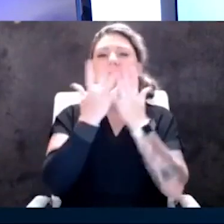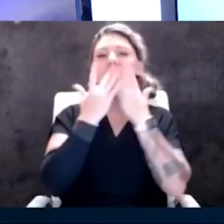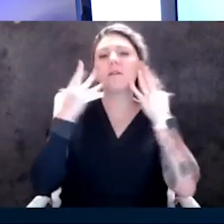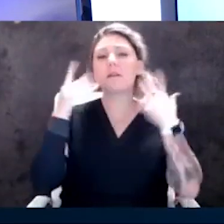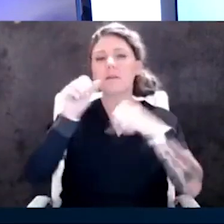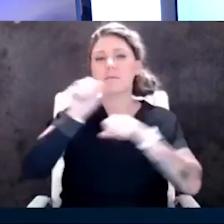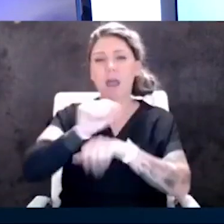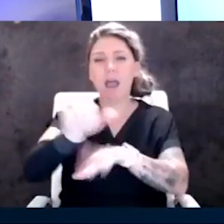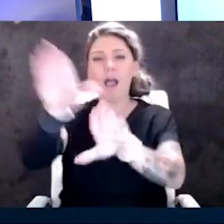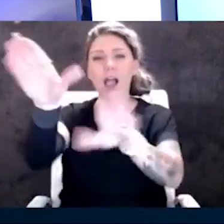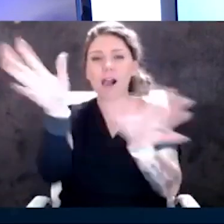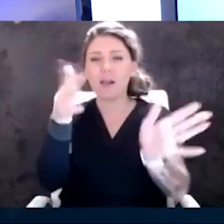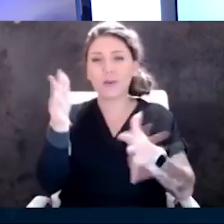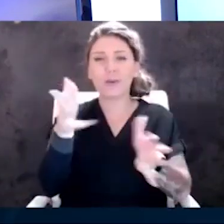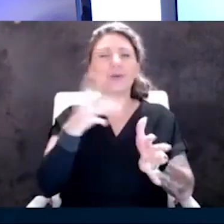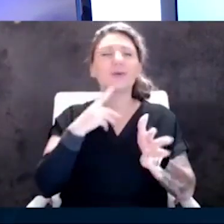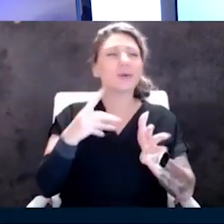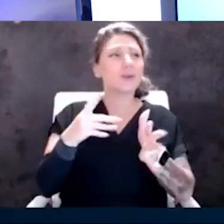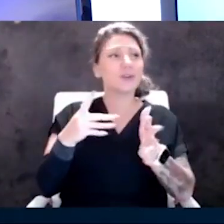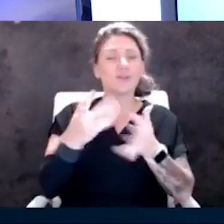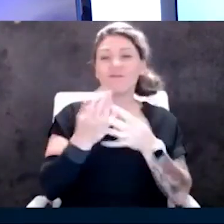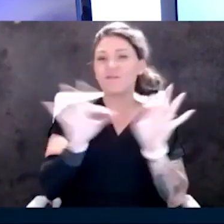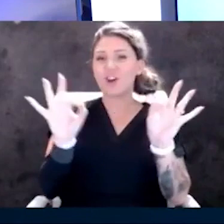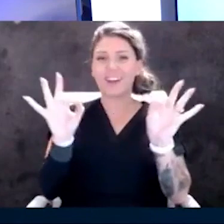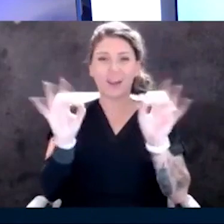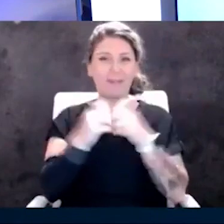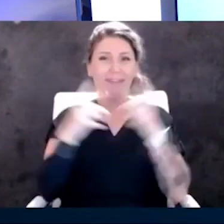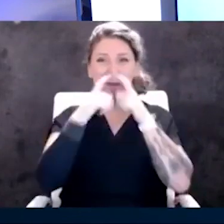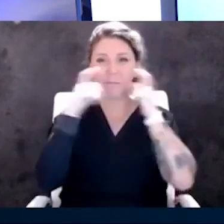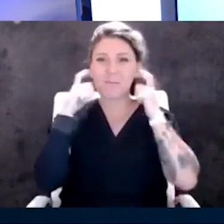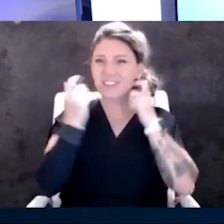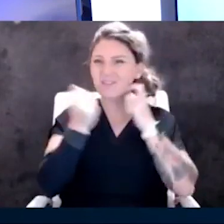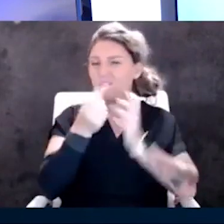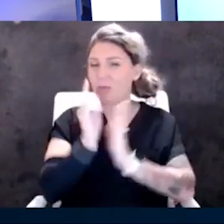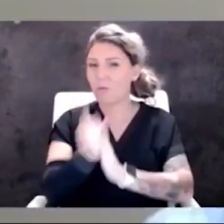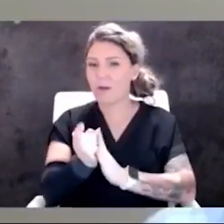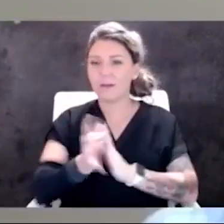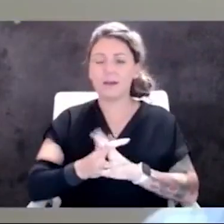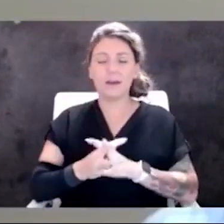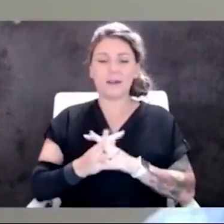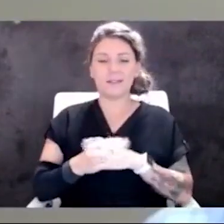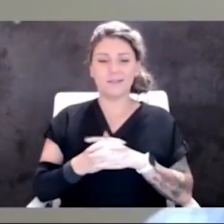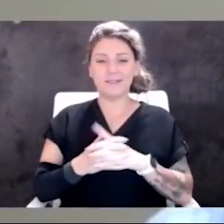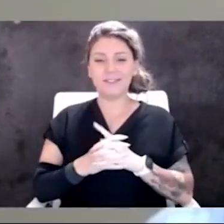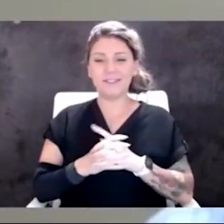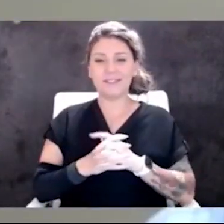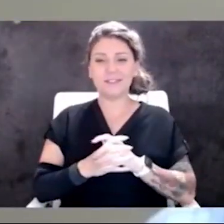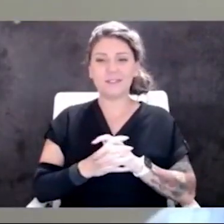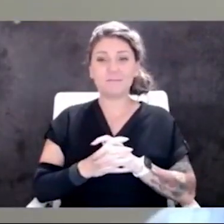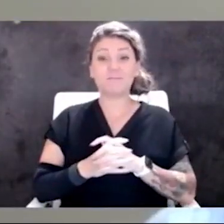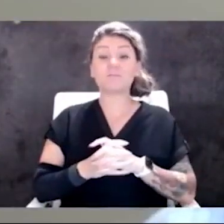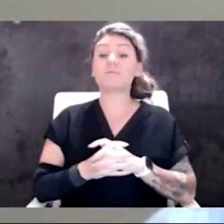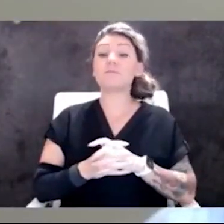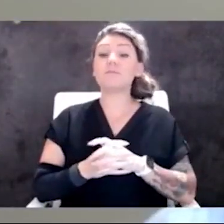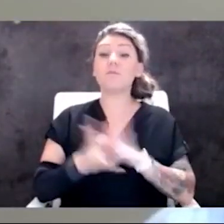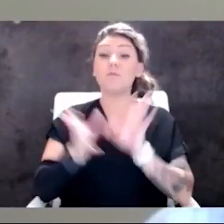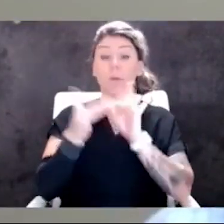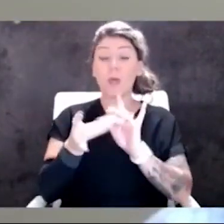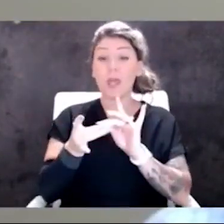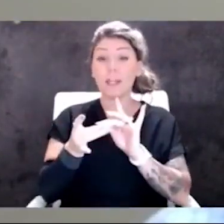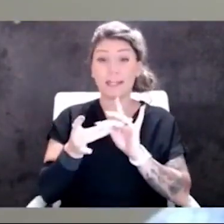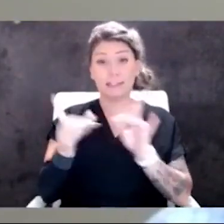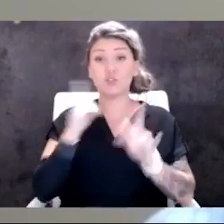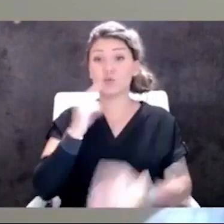free of the duty of wearing masks for a little bit. As far as being in Great Bend, there hasn't been